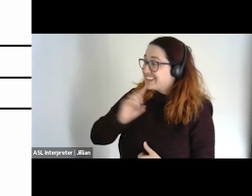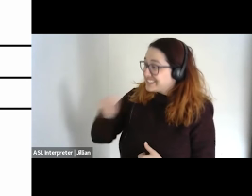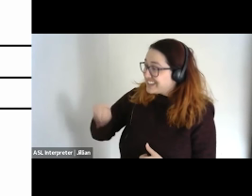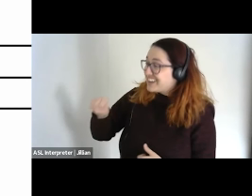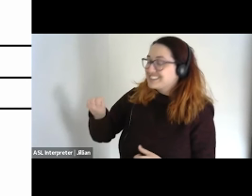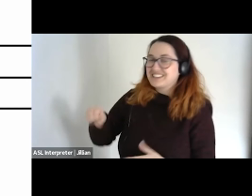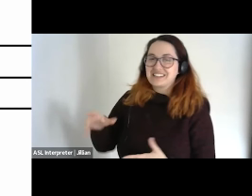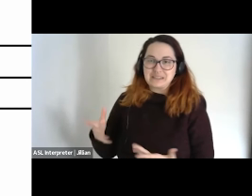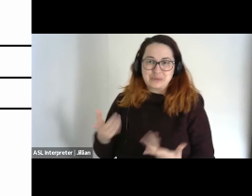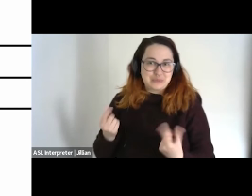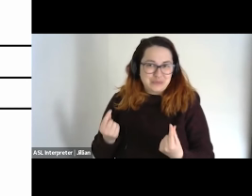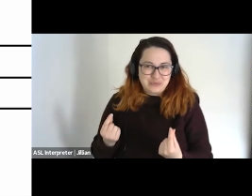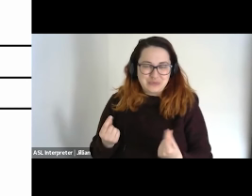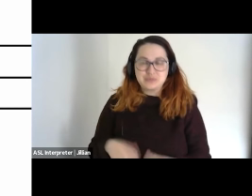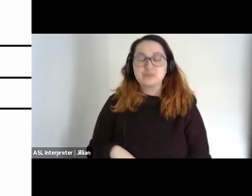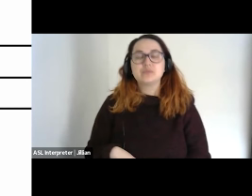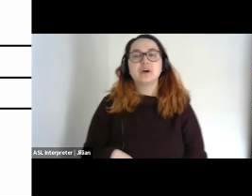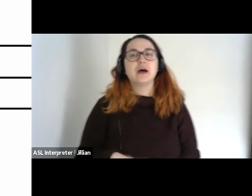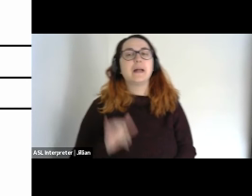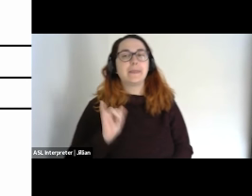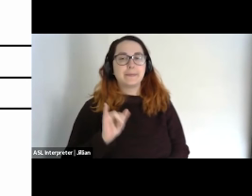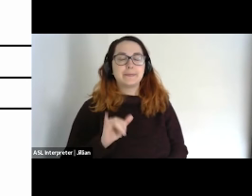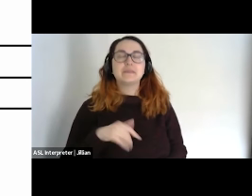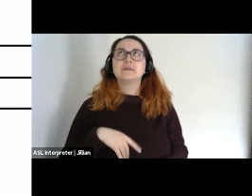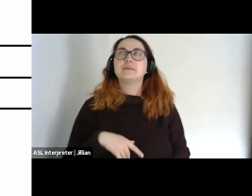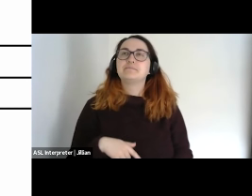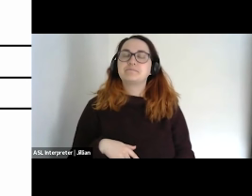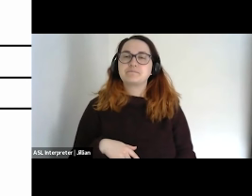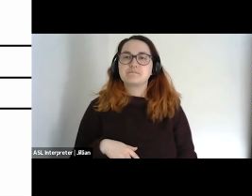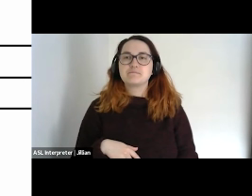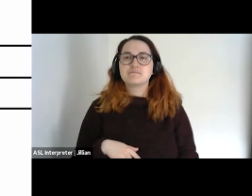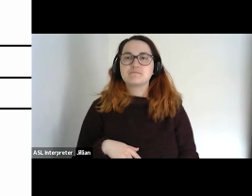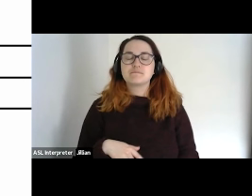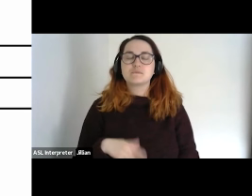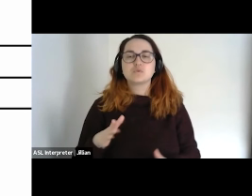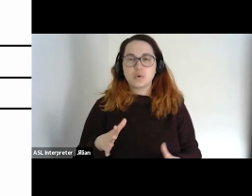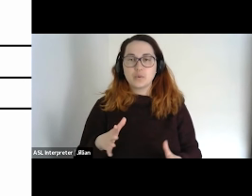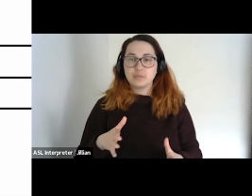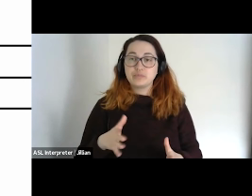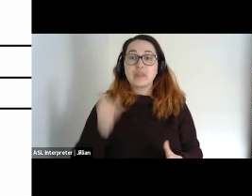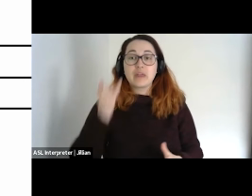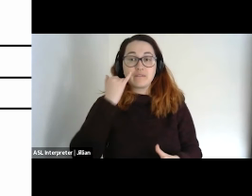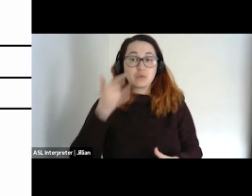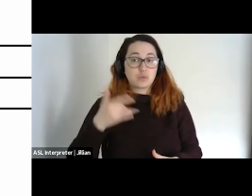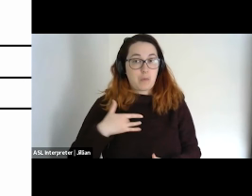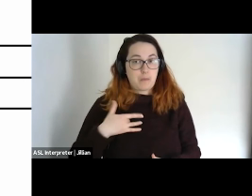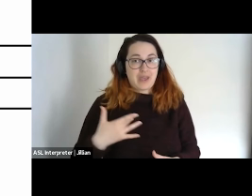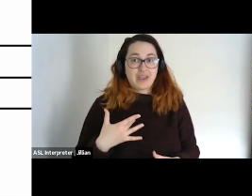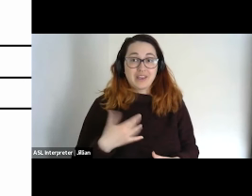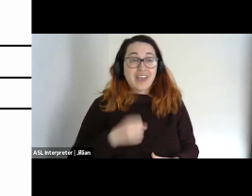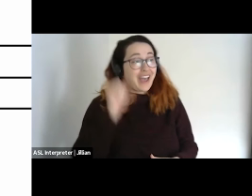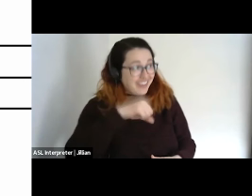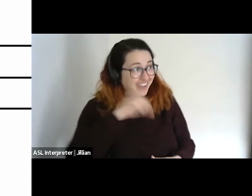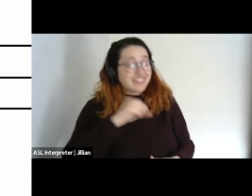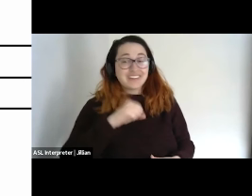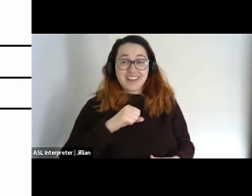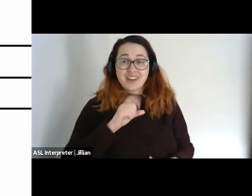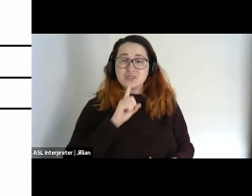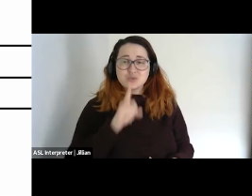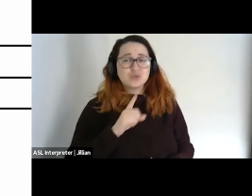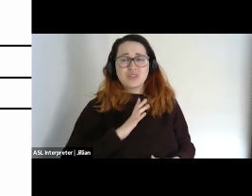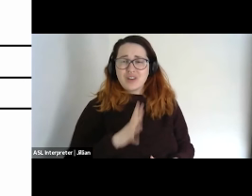this case, it's about sort of stating, I think rather than saying, because you are a people pleaser, it's going to be, I'm trying to do this,